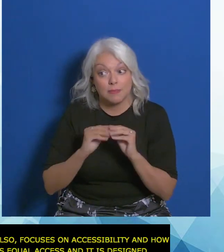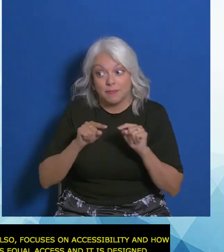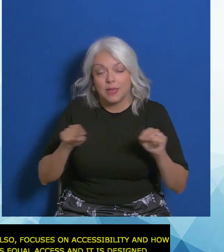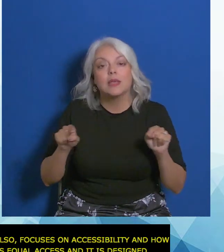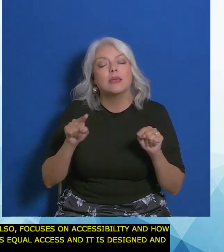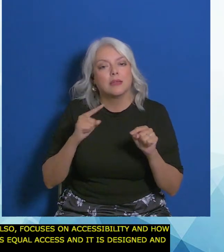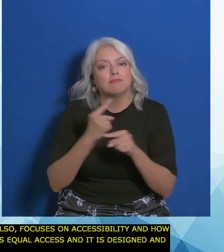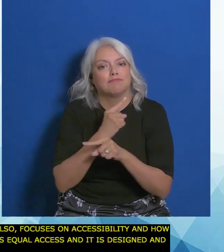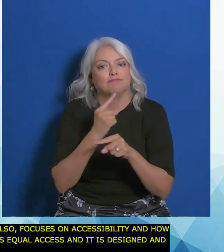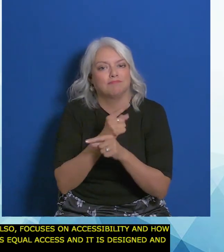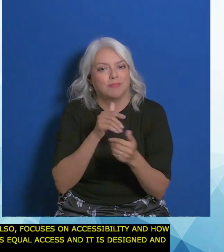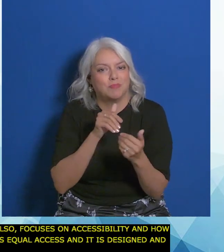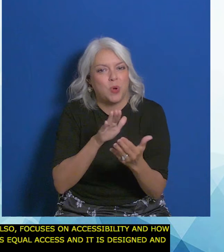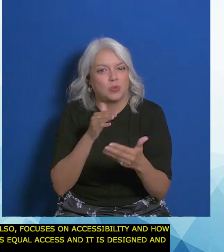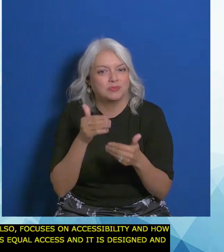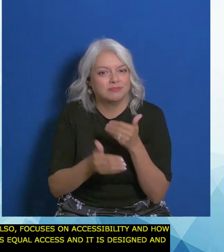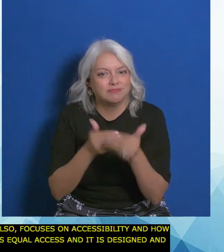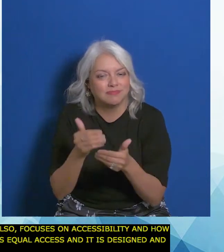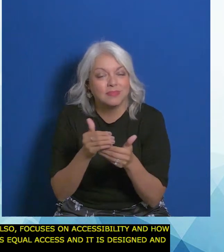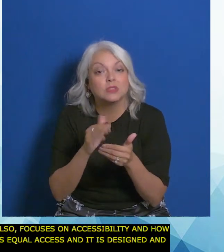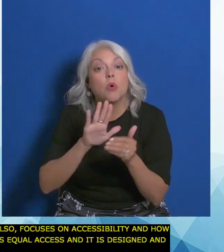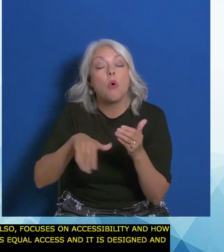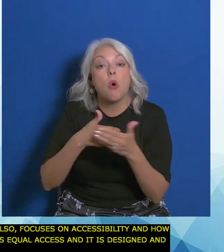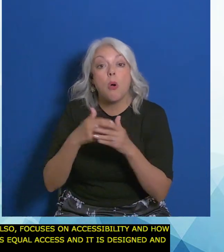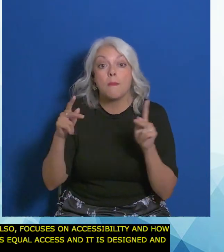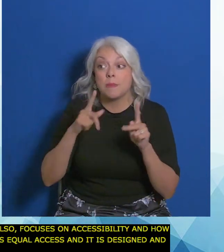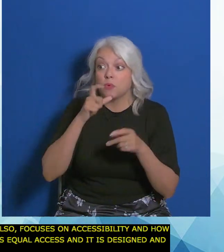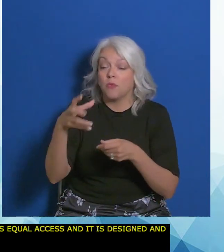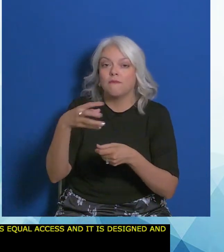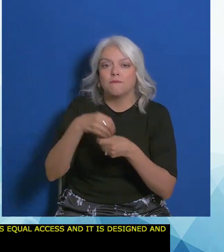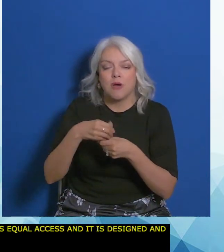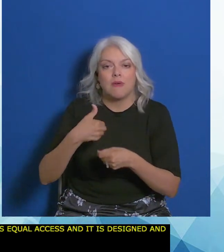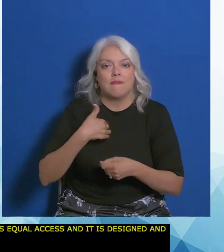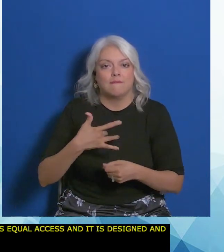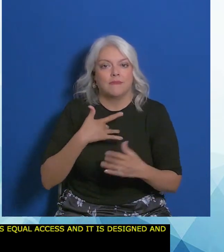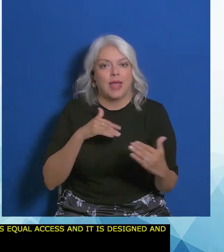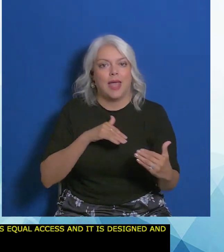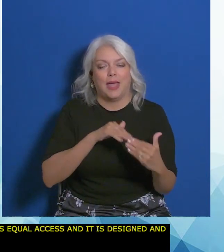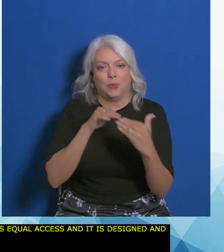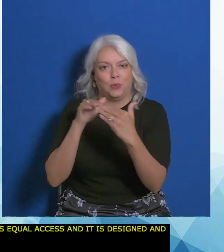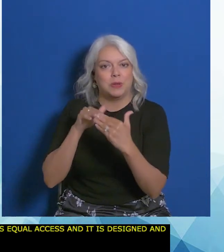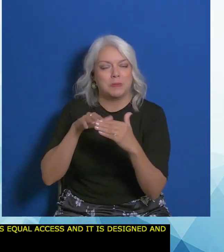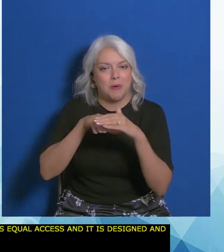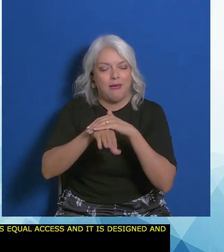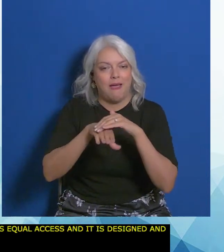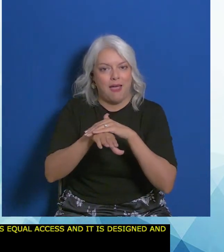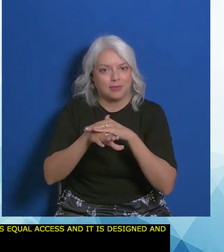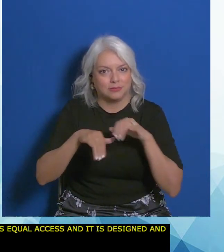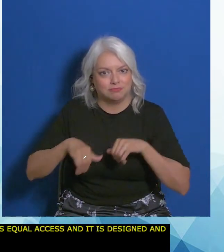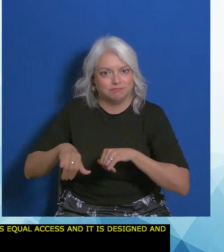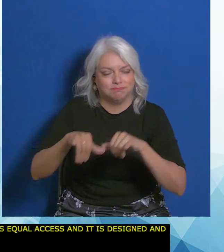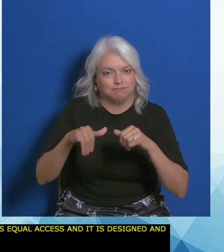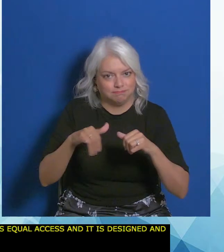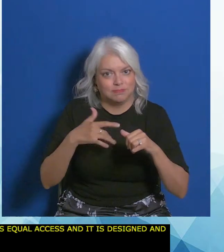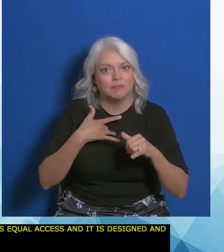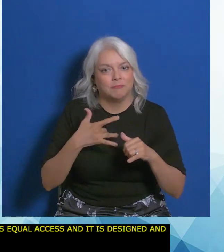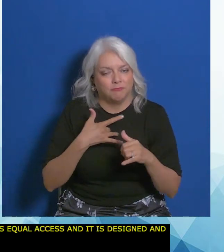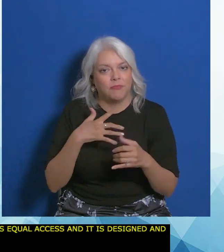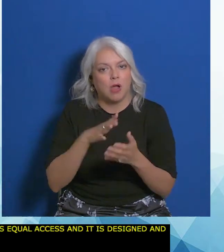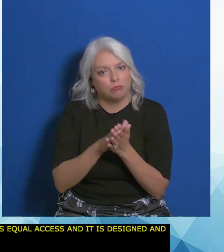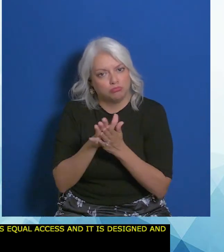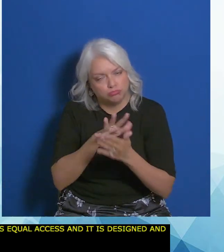in such a way so that all participants have equitable access and